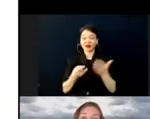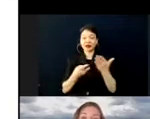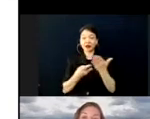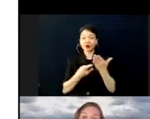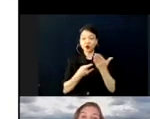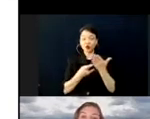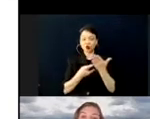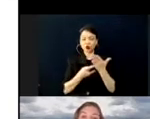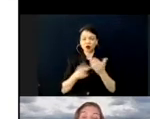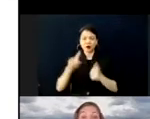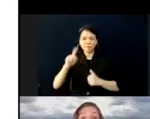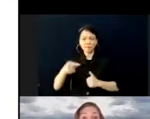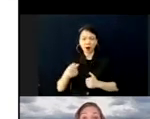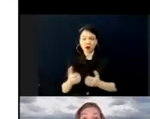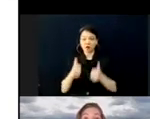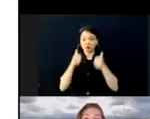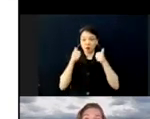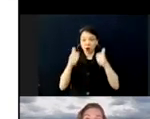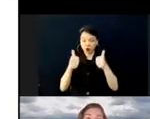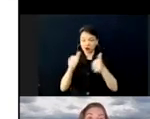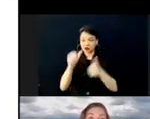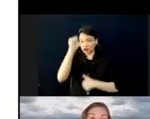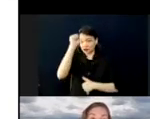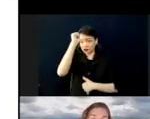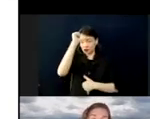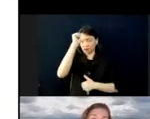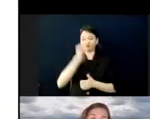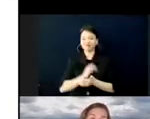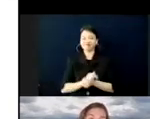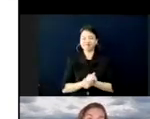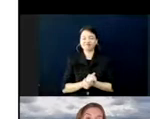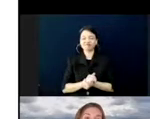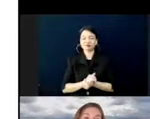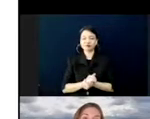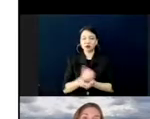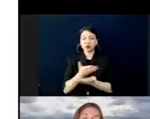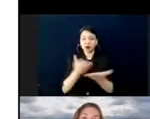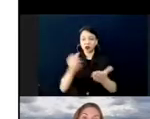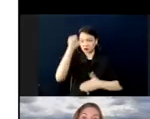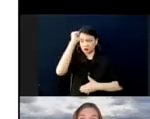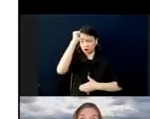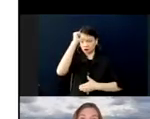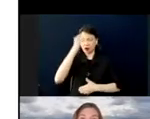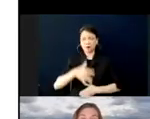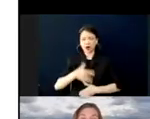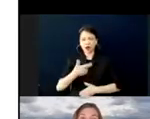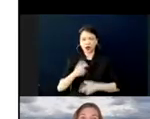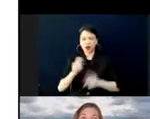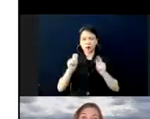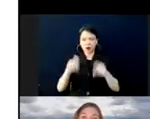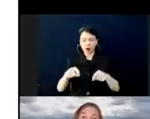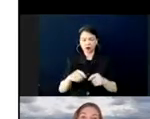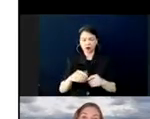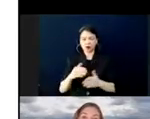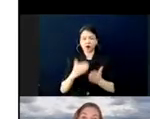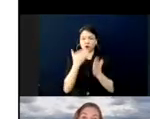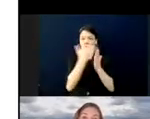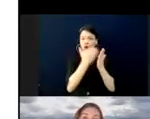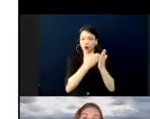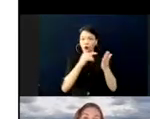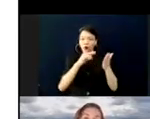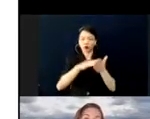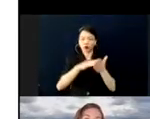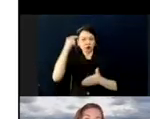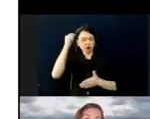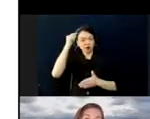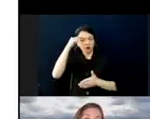Kenya, Tanzania, and Mozambique to have real benefits. A very famous study of Kenya's M-Pesa, which is one of the best mobile money or